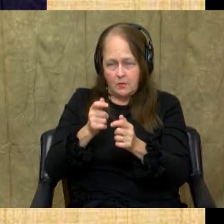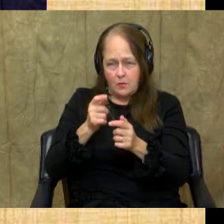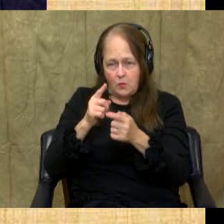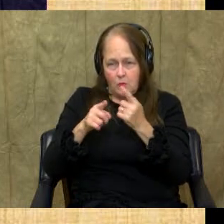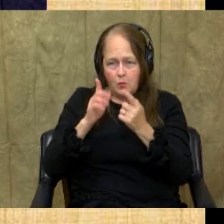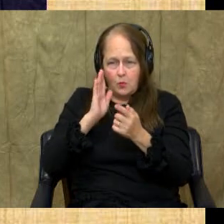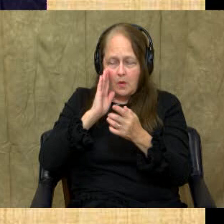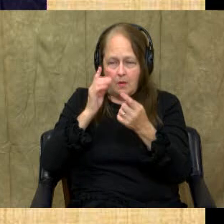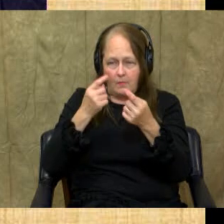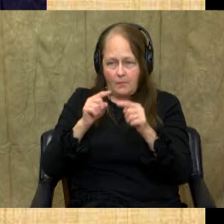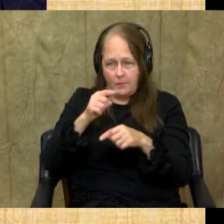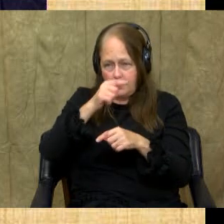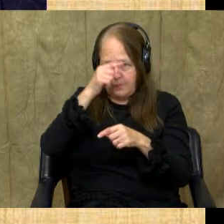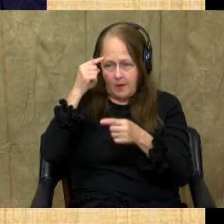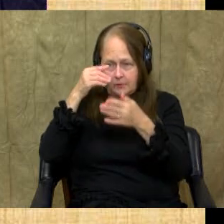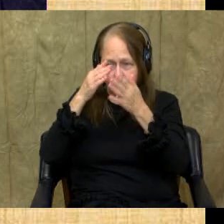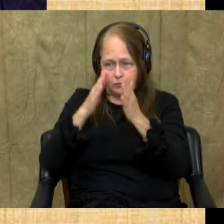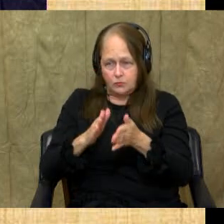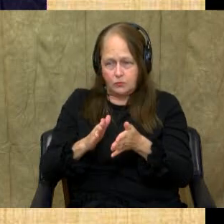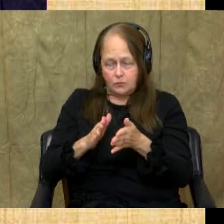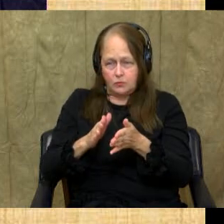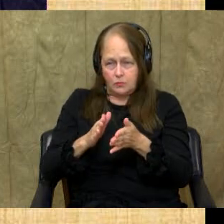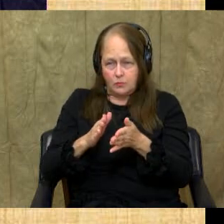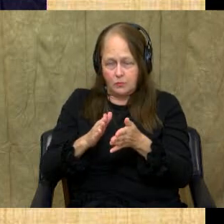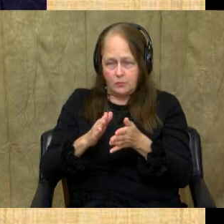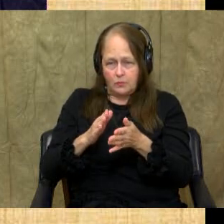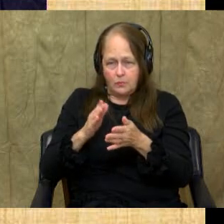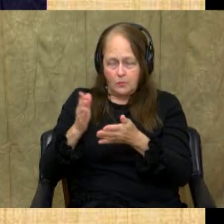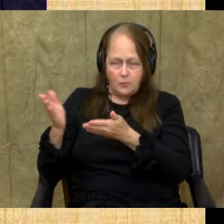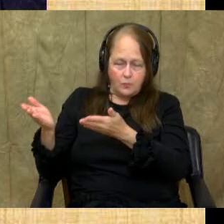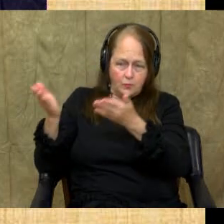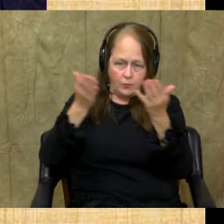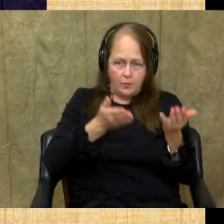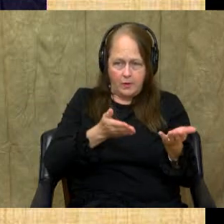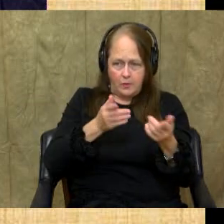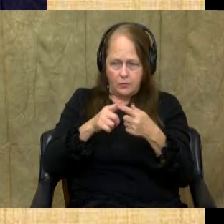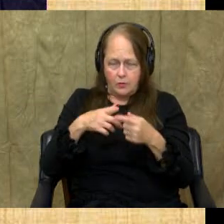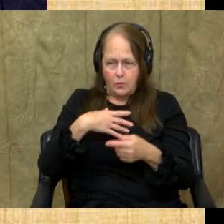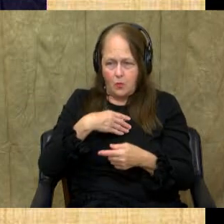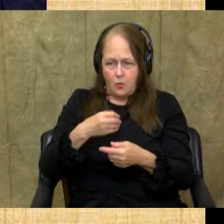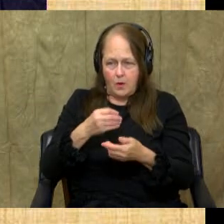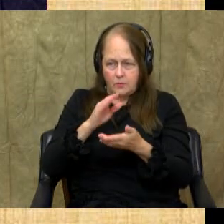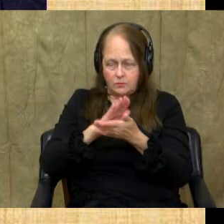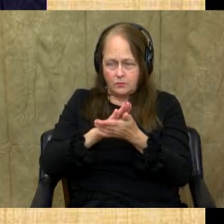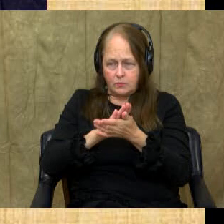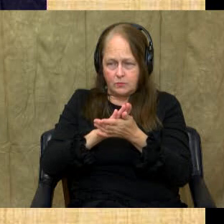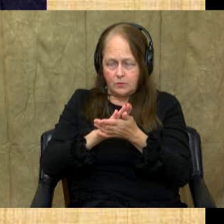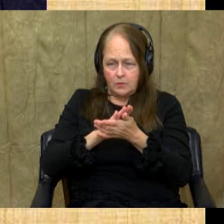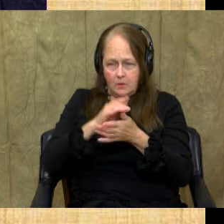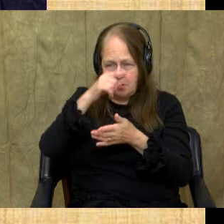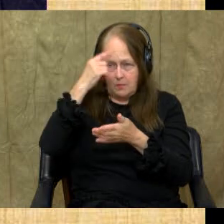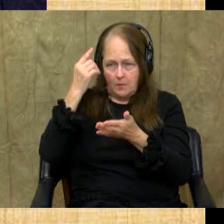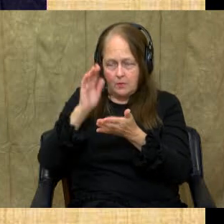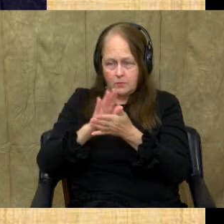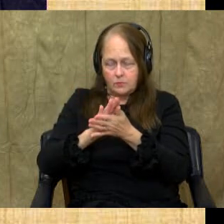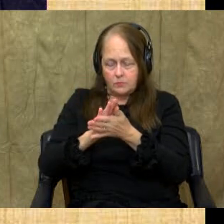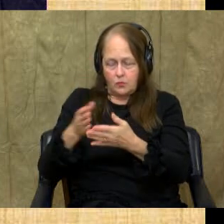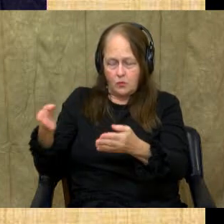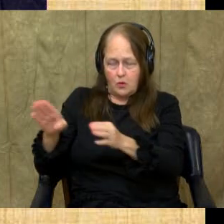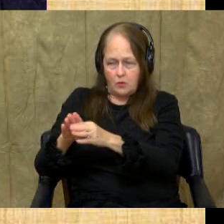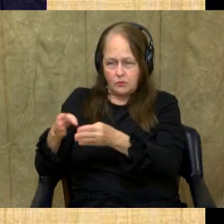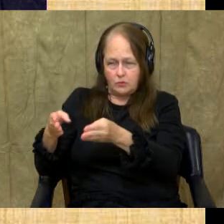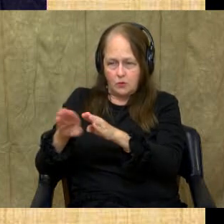In the state of Alabama, that's where they had the most issues, all right? I mean, it is what it is. So you learn better, you know